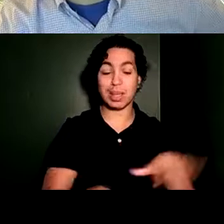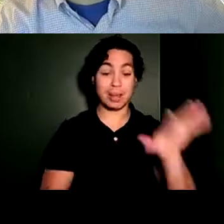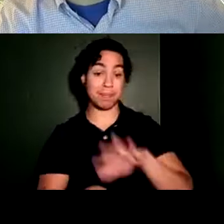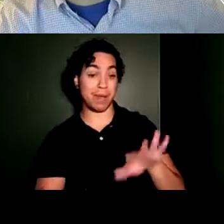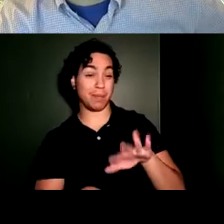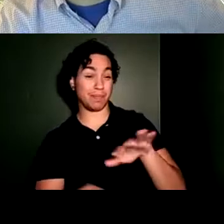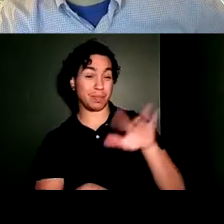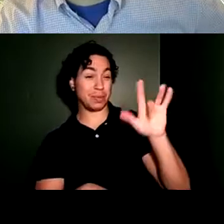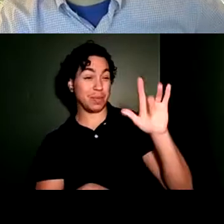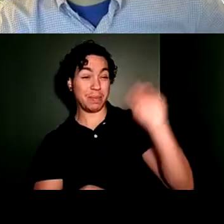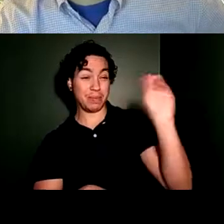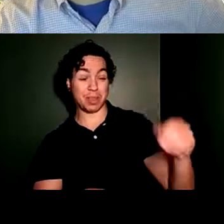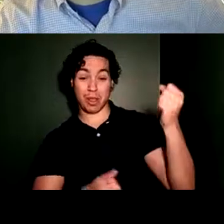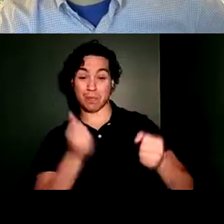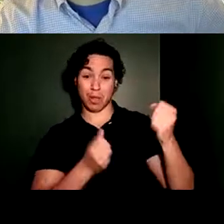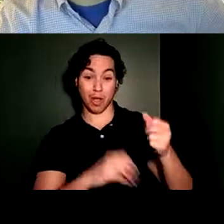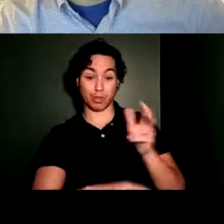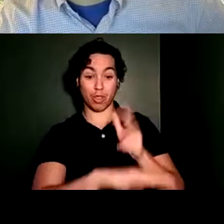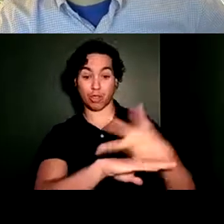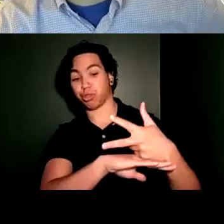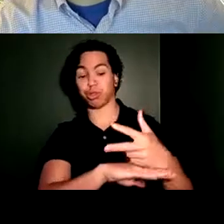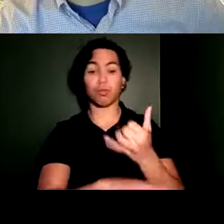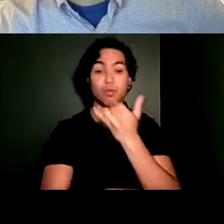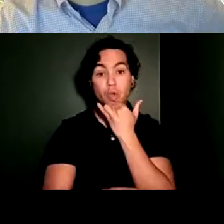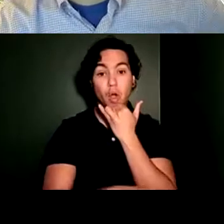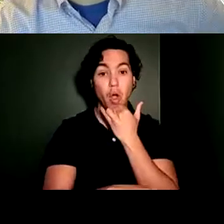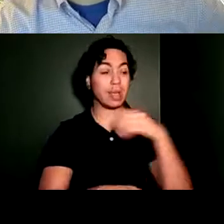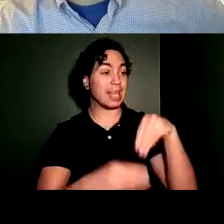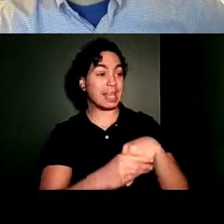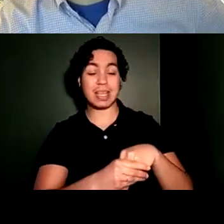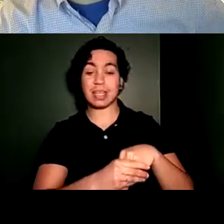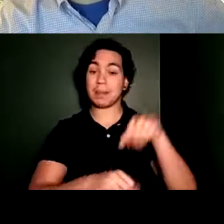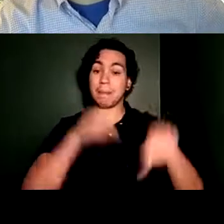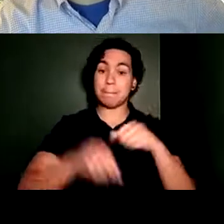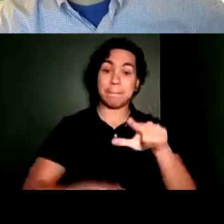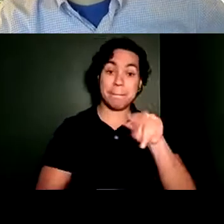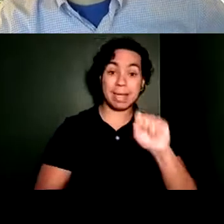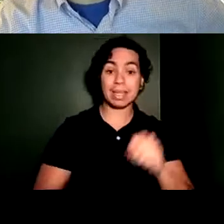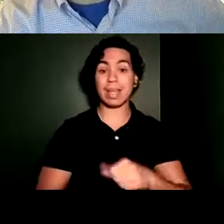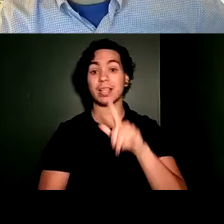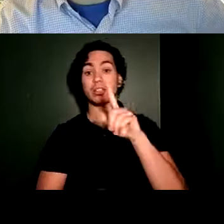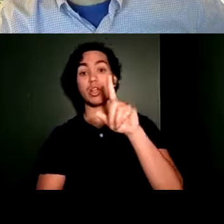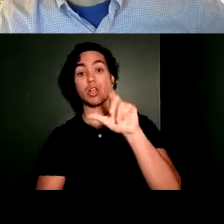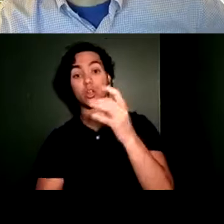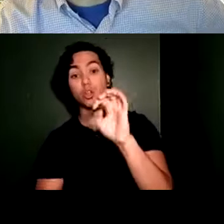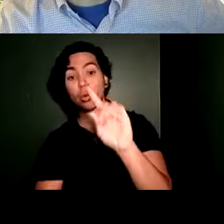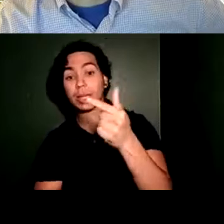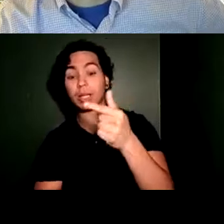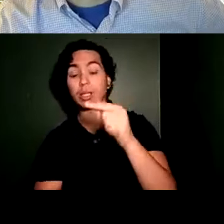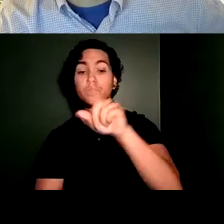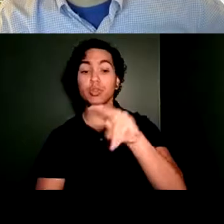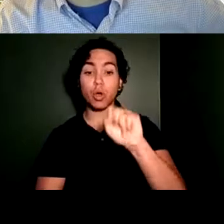25% of those were misparked. They're parking in bike lanes, they're parking in loading zones, which are really important for people to be able to travel freely through our rights of